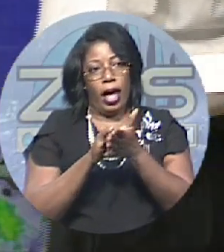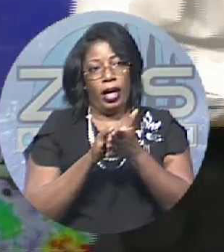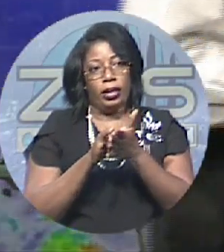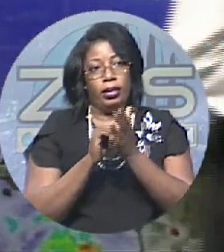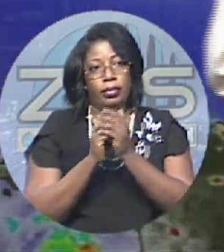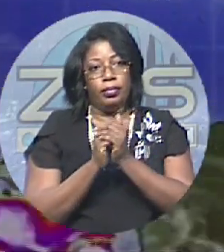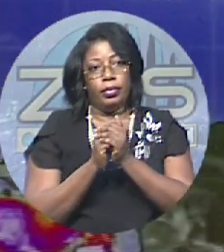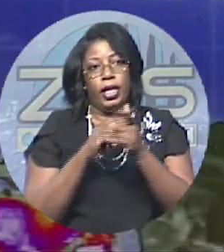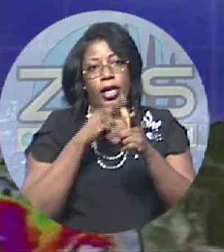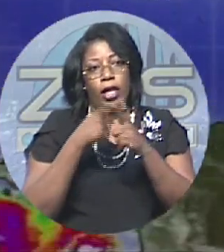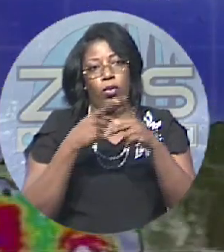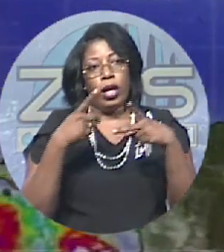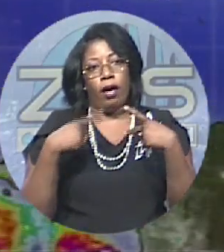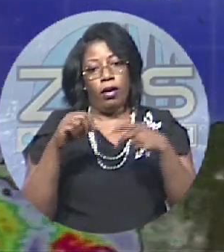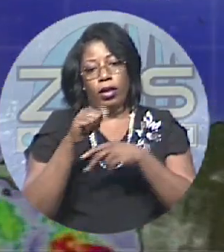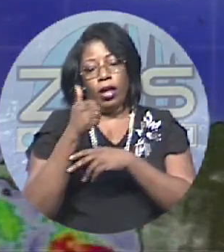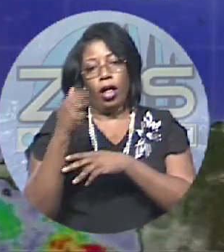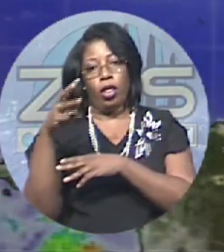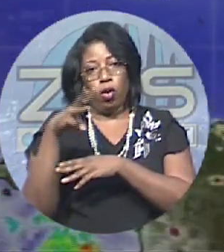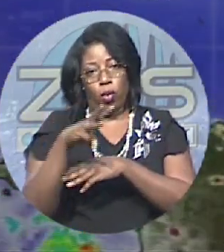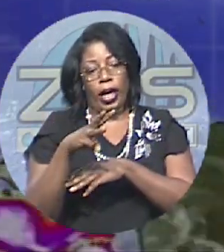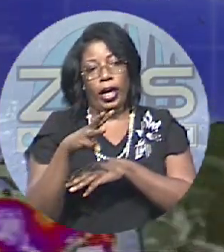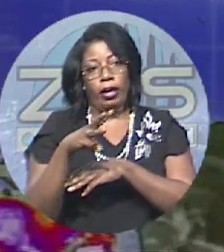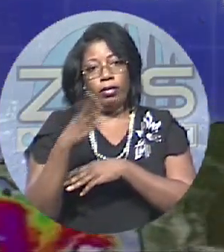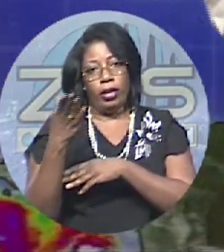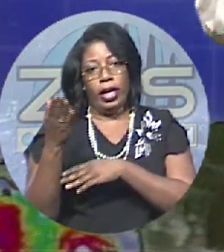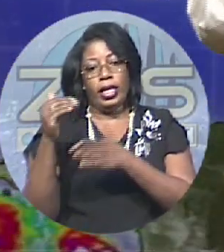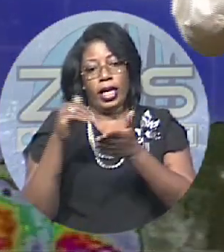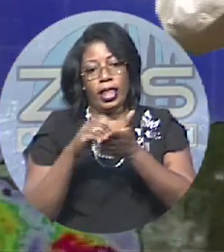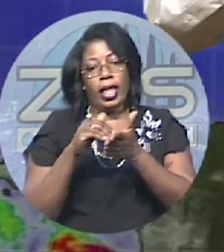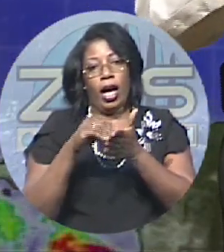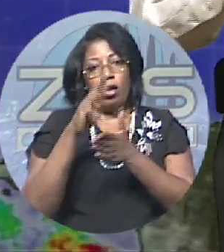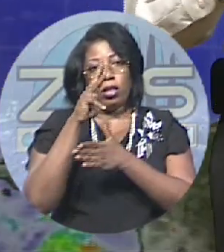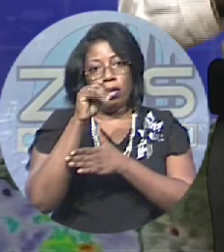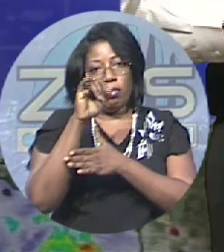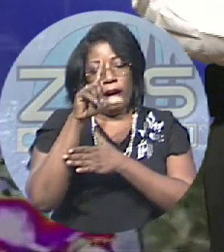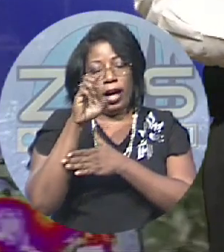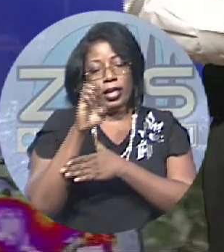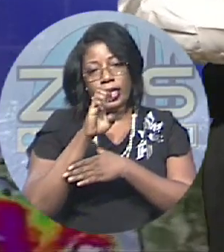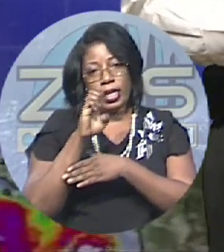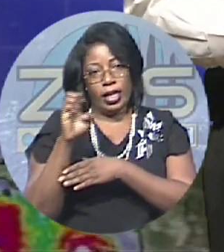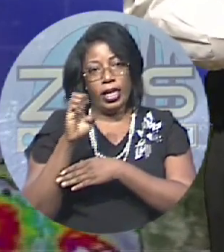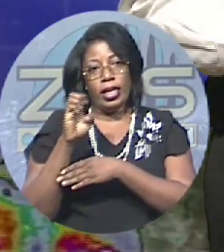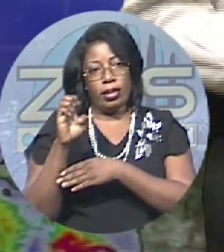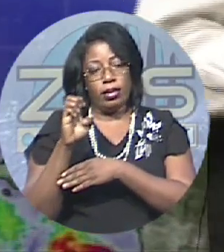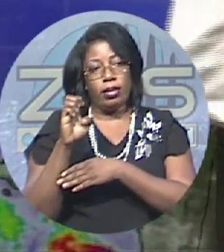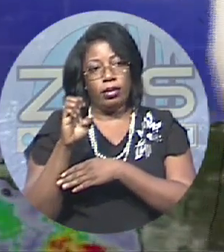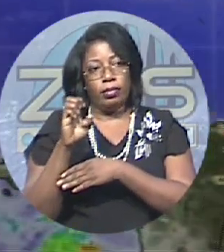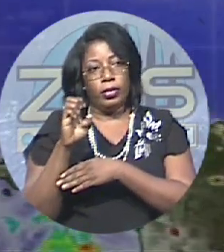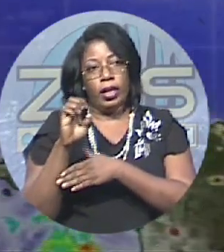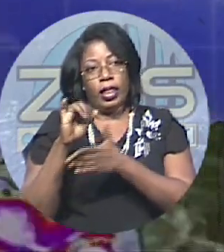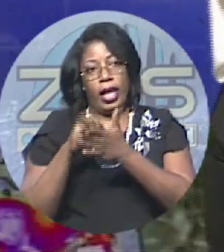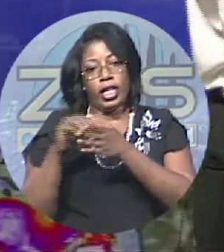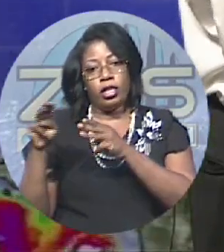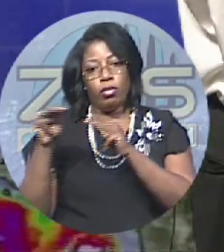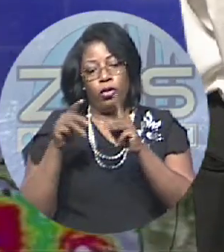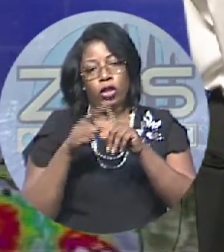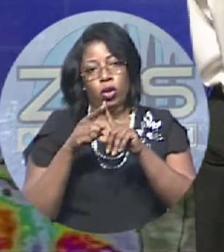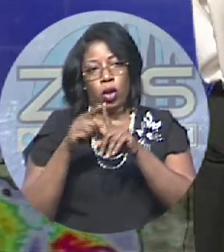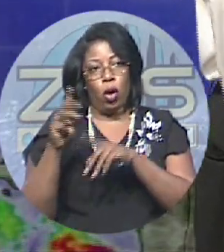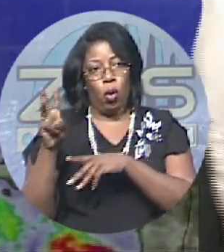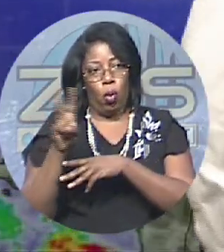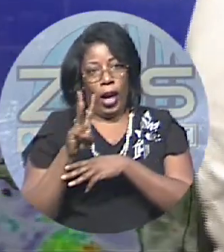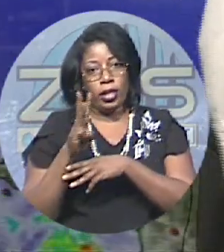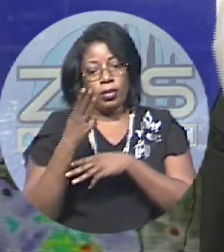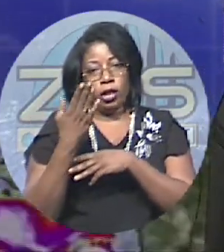then we have this tropical wave, Christopher. It's about 1,000 miles to the east of the Lesser Antilles. It is moving toward the west at